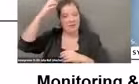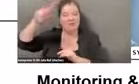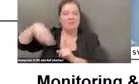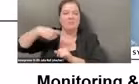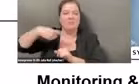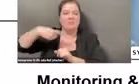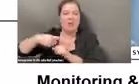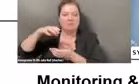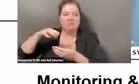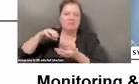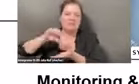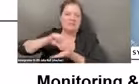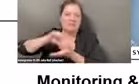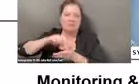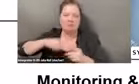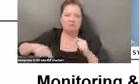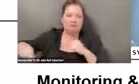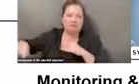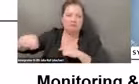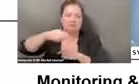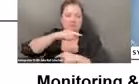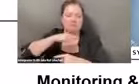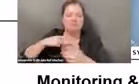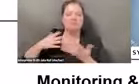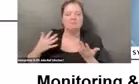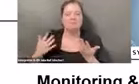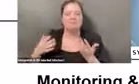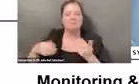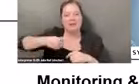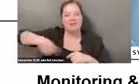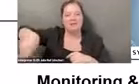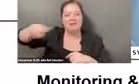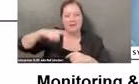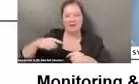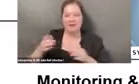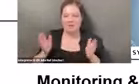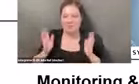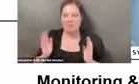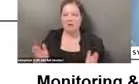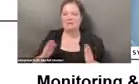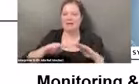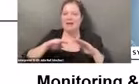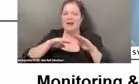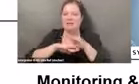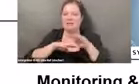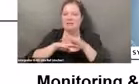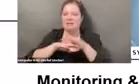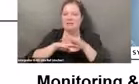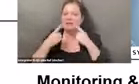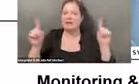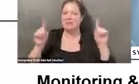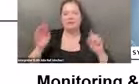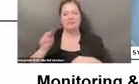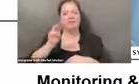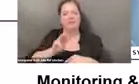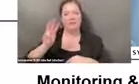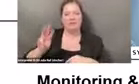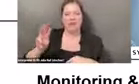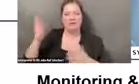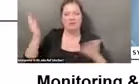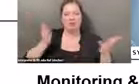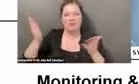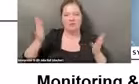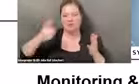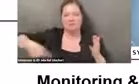municipalities, the public sector bodies, are required to put an accessibility statement on their websites and providing a